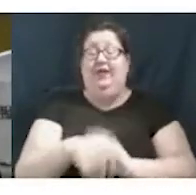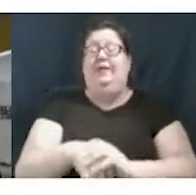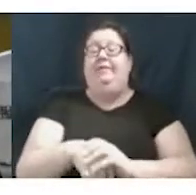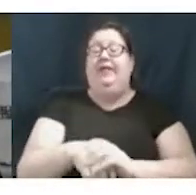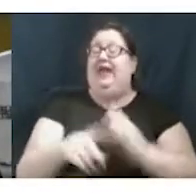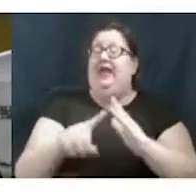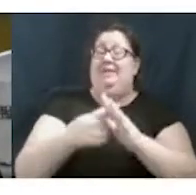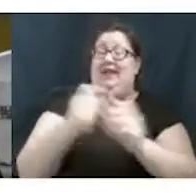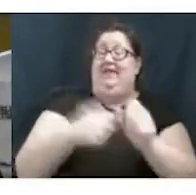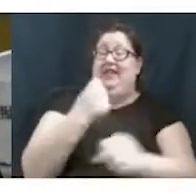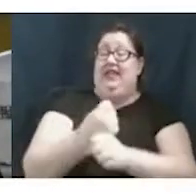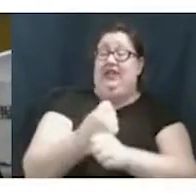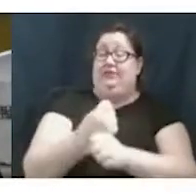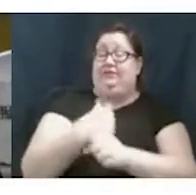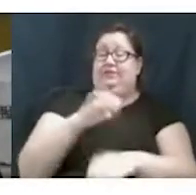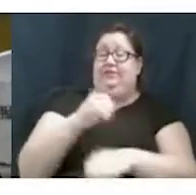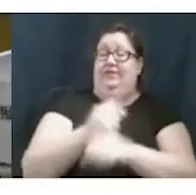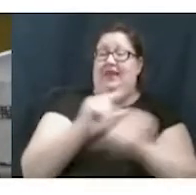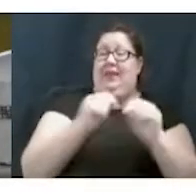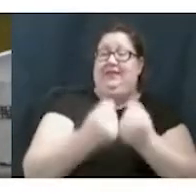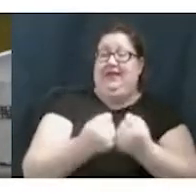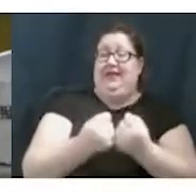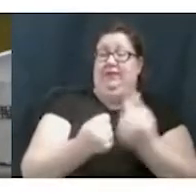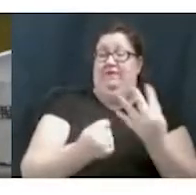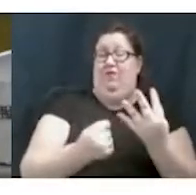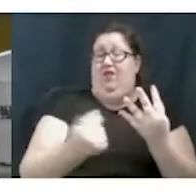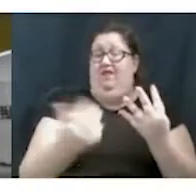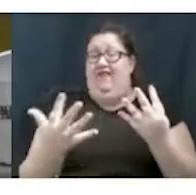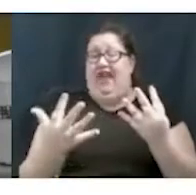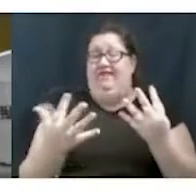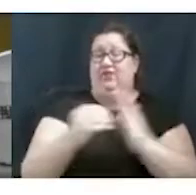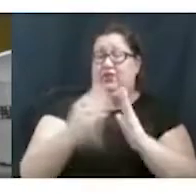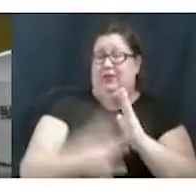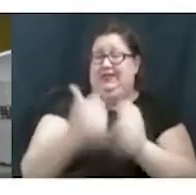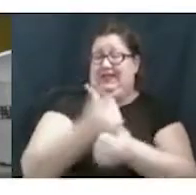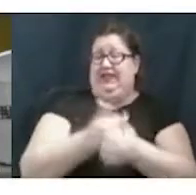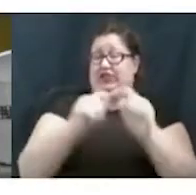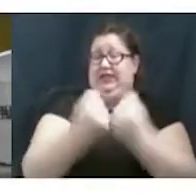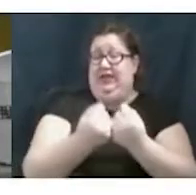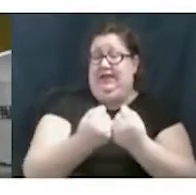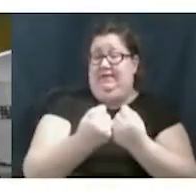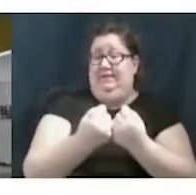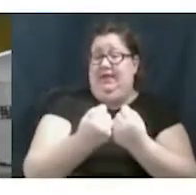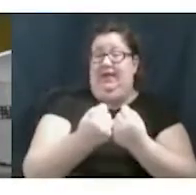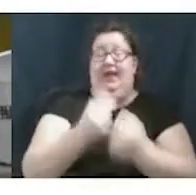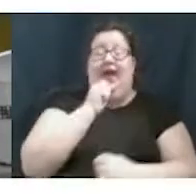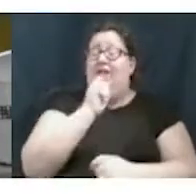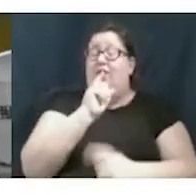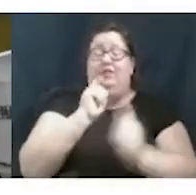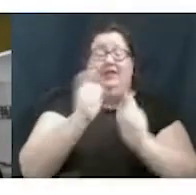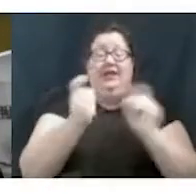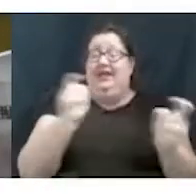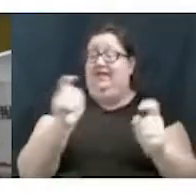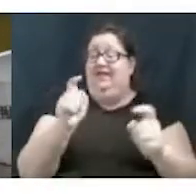year, I set up teams of 4 to 5 students per team. I don't assign assigned seats initially. I